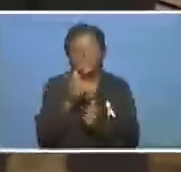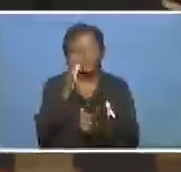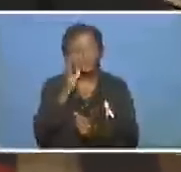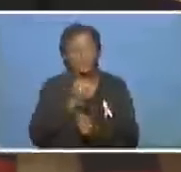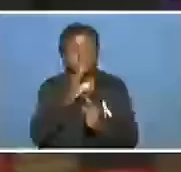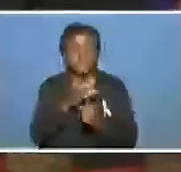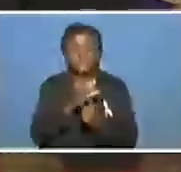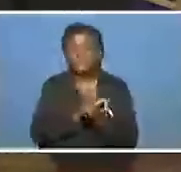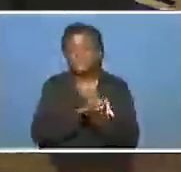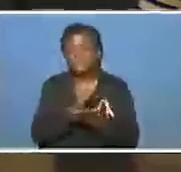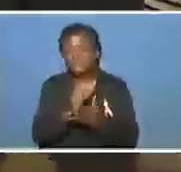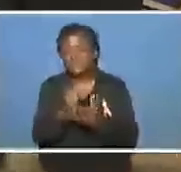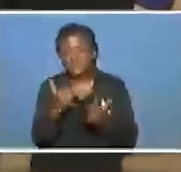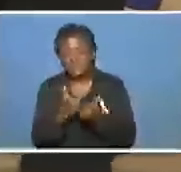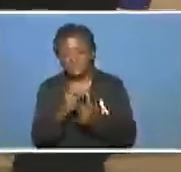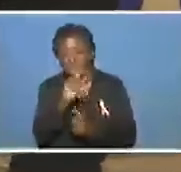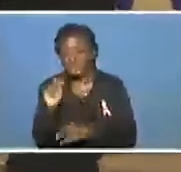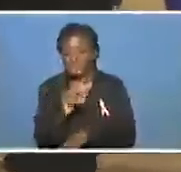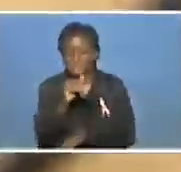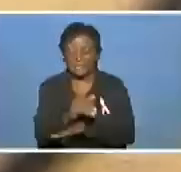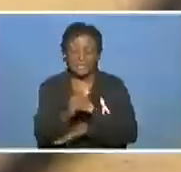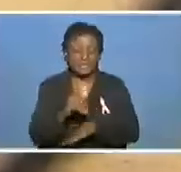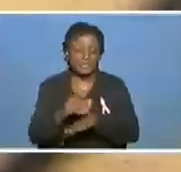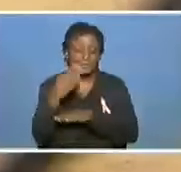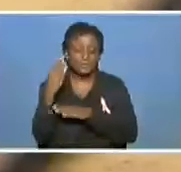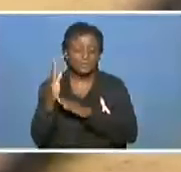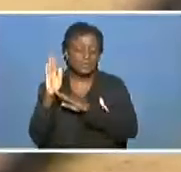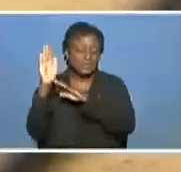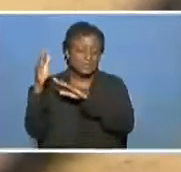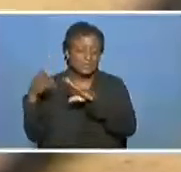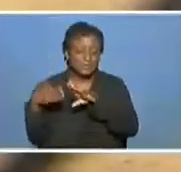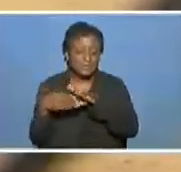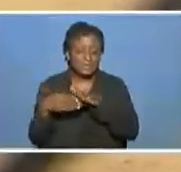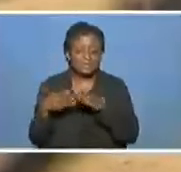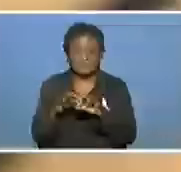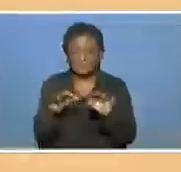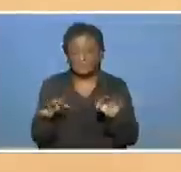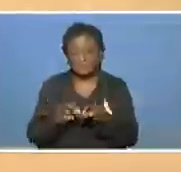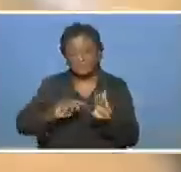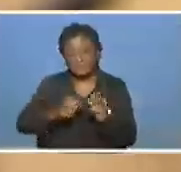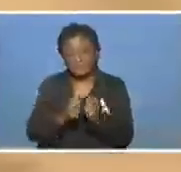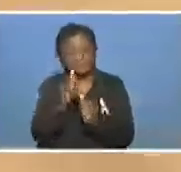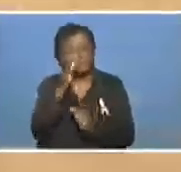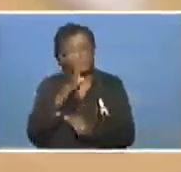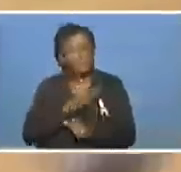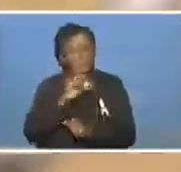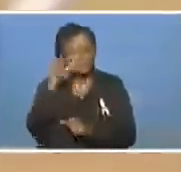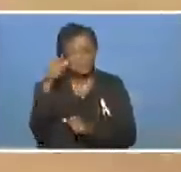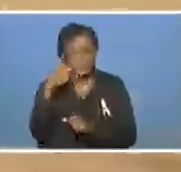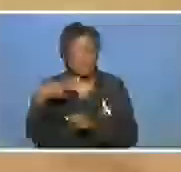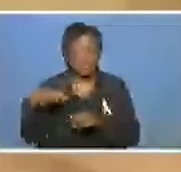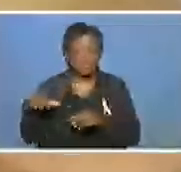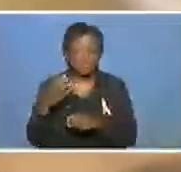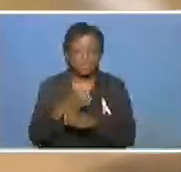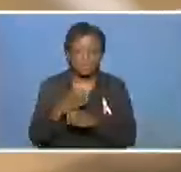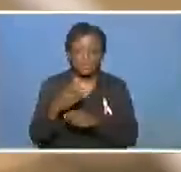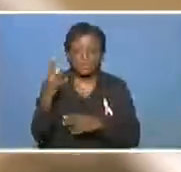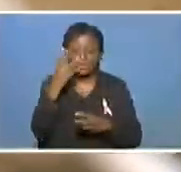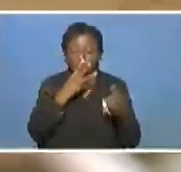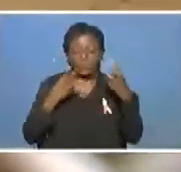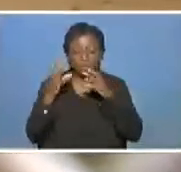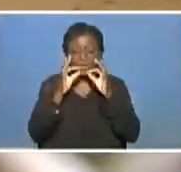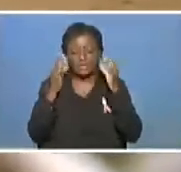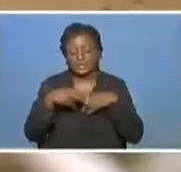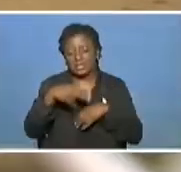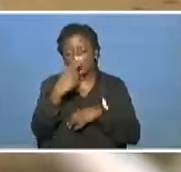Championship Series Tuesday night at the Blue Hills Bankers Field. Well, let's start off with the ladies. Sunshine Auto Wildcats already up 1-0 in